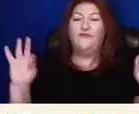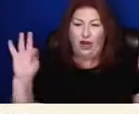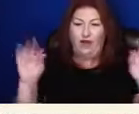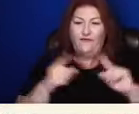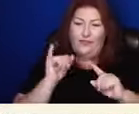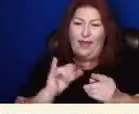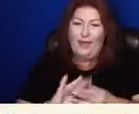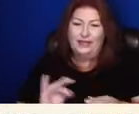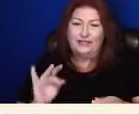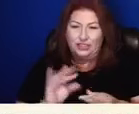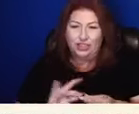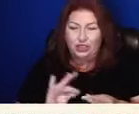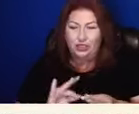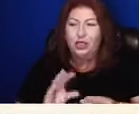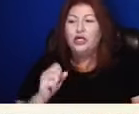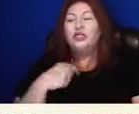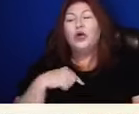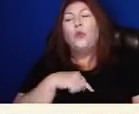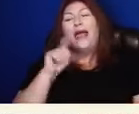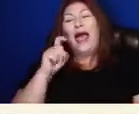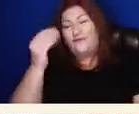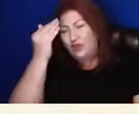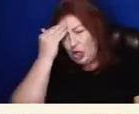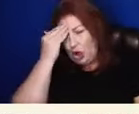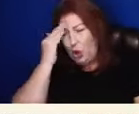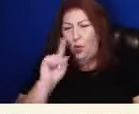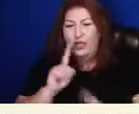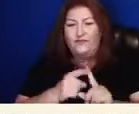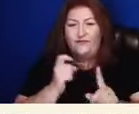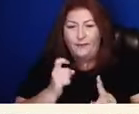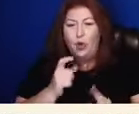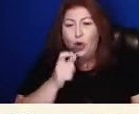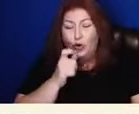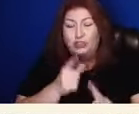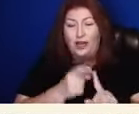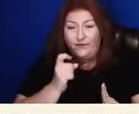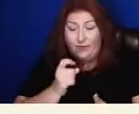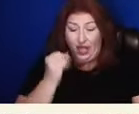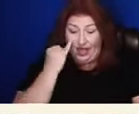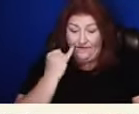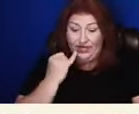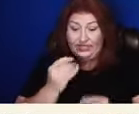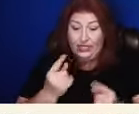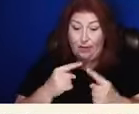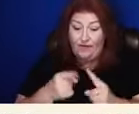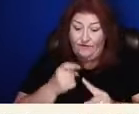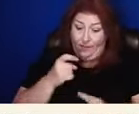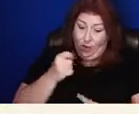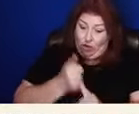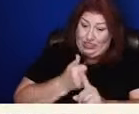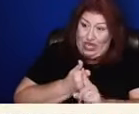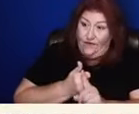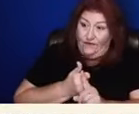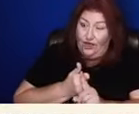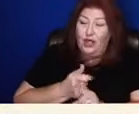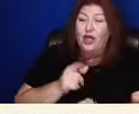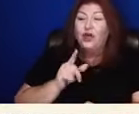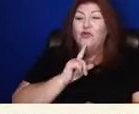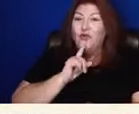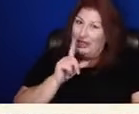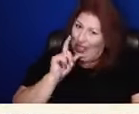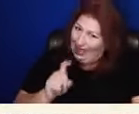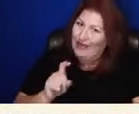message. And so we've got to know who it's coming from. And if it's coming from within ourselves, we've got to really step up our game on